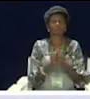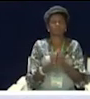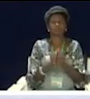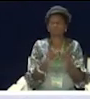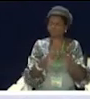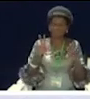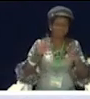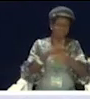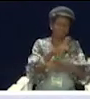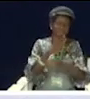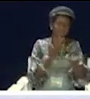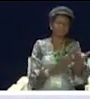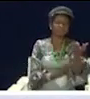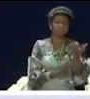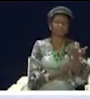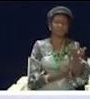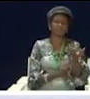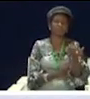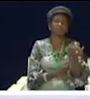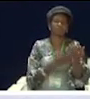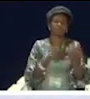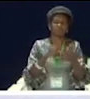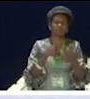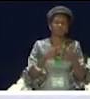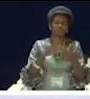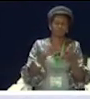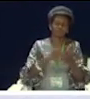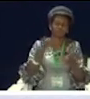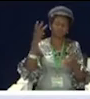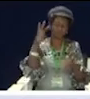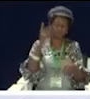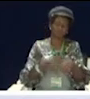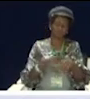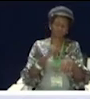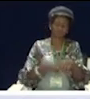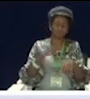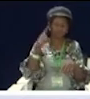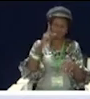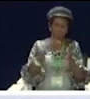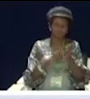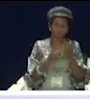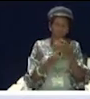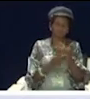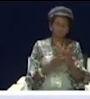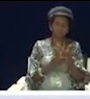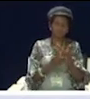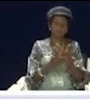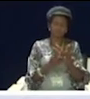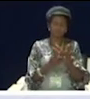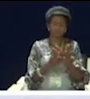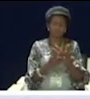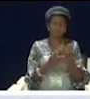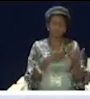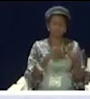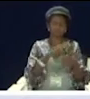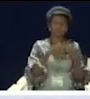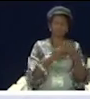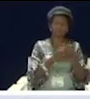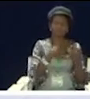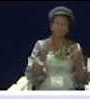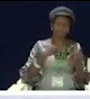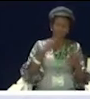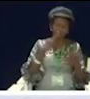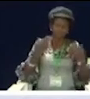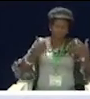morning. And then it was time for the program. And all pastors were dressed